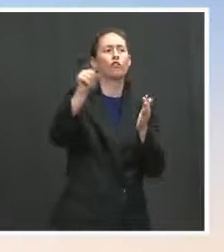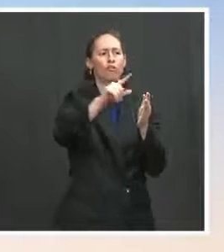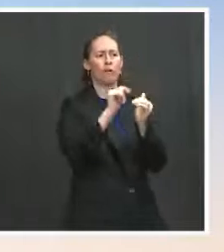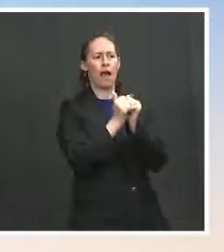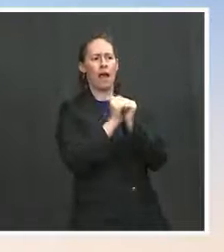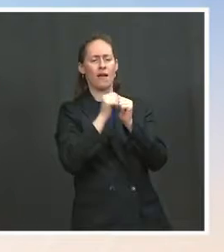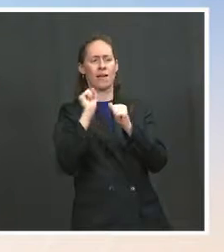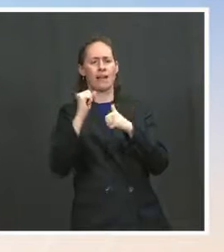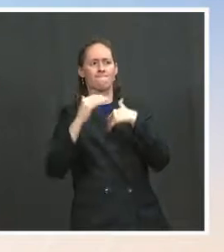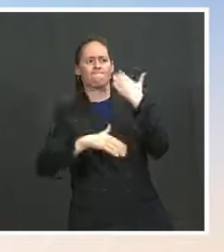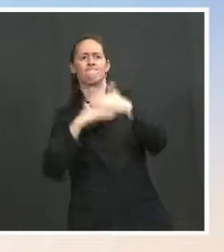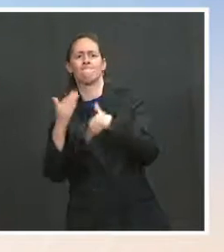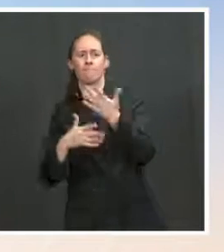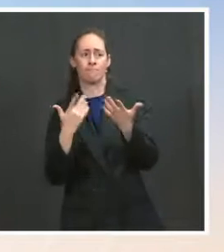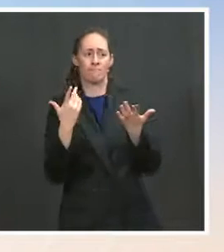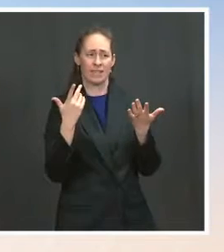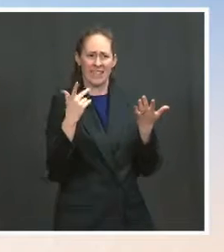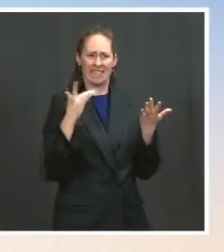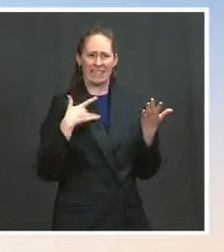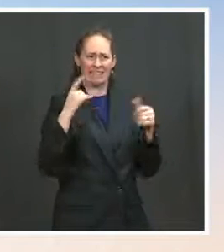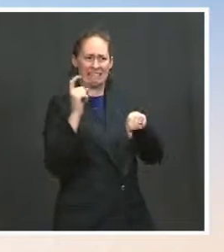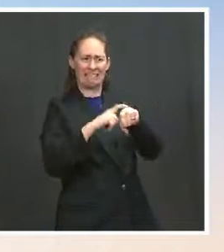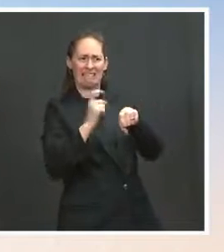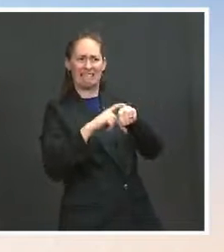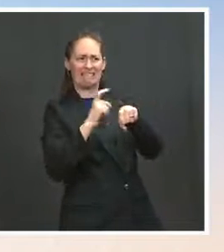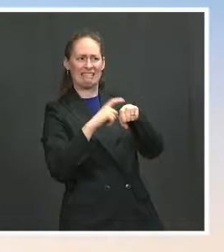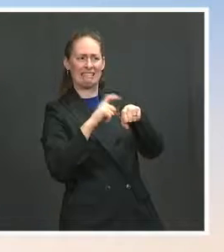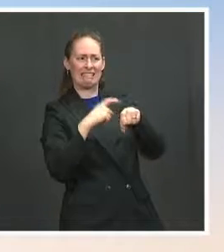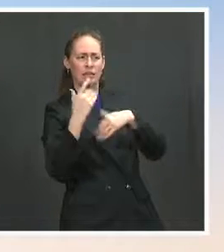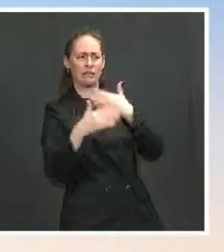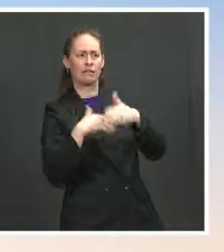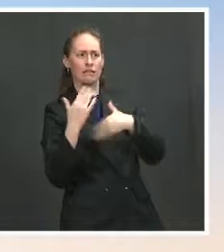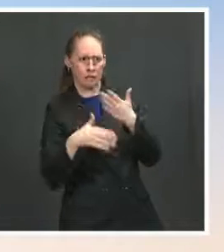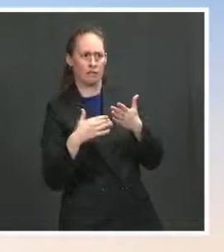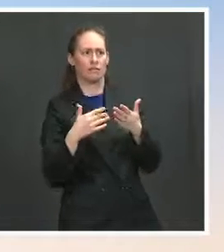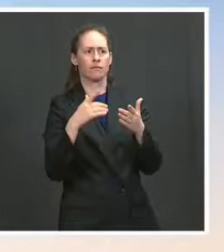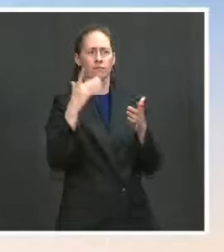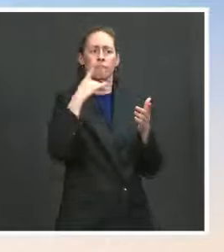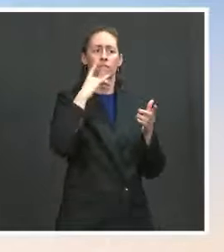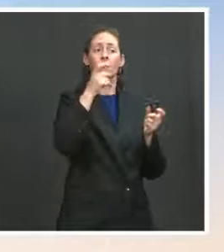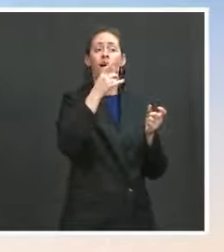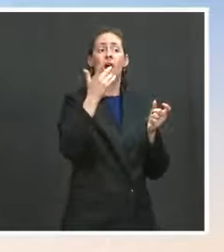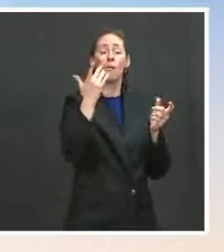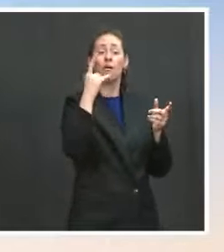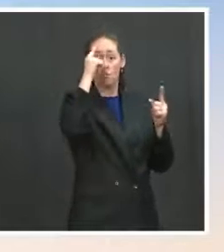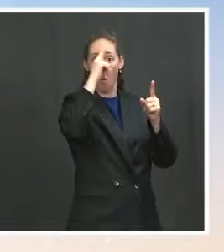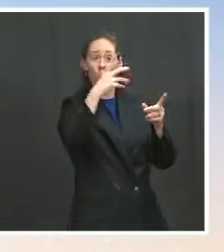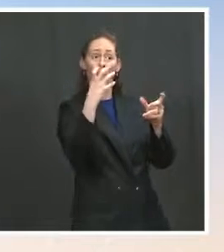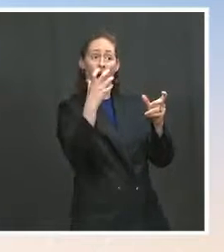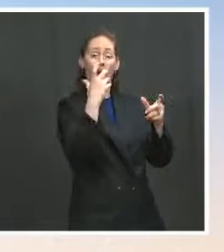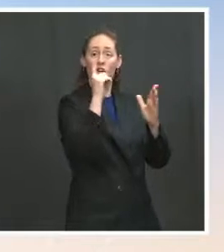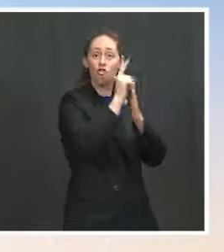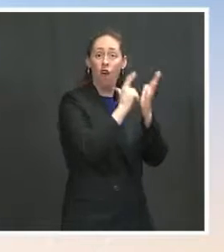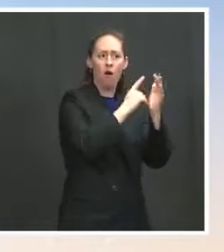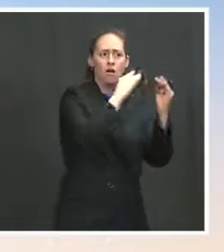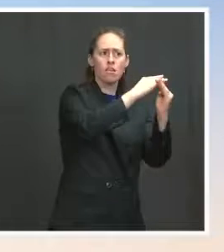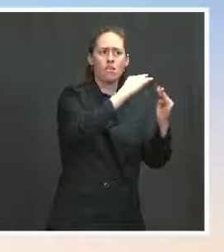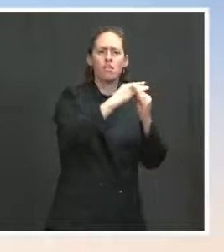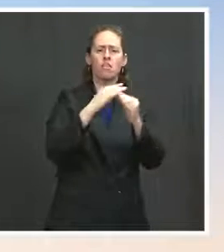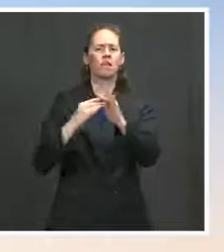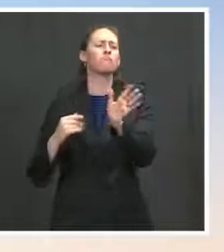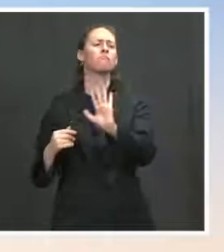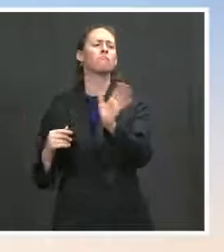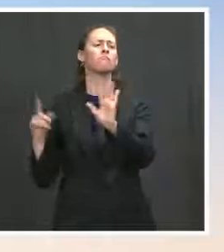that are moving toward getting approved, that make it harder to vote, and how we can use the power of the vice presidency to